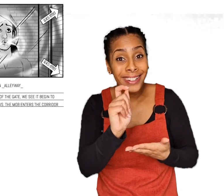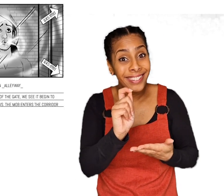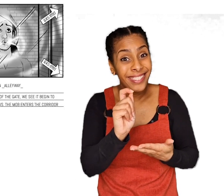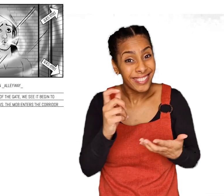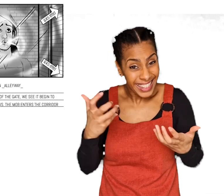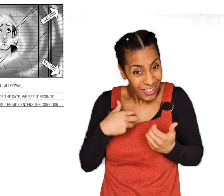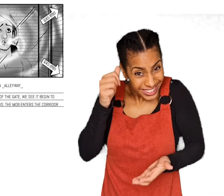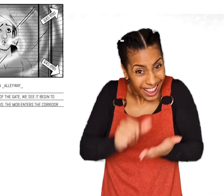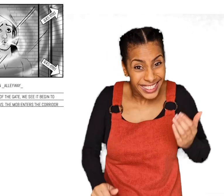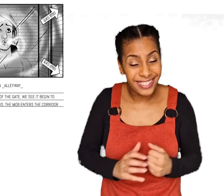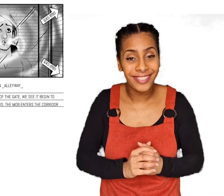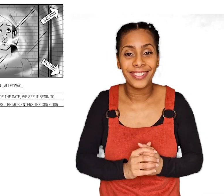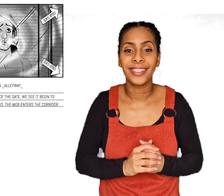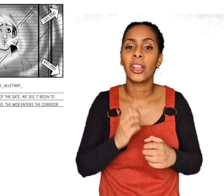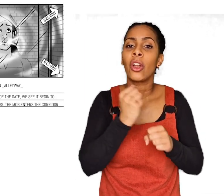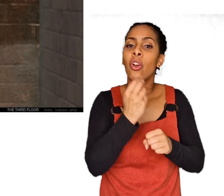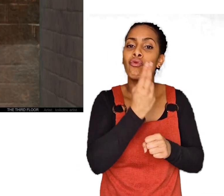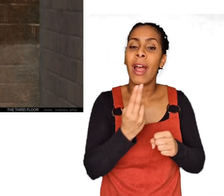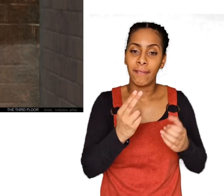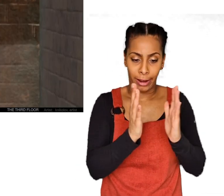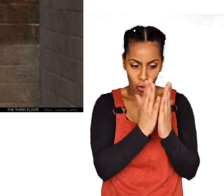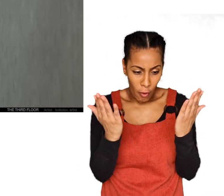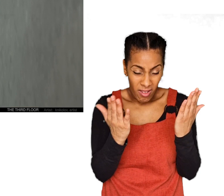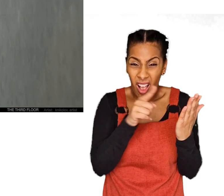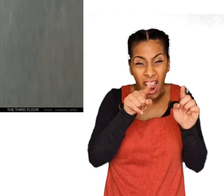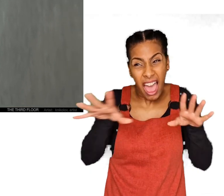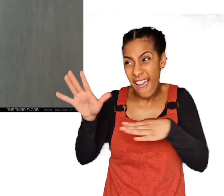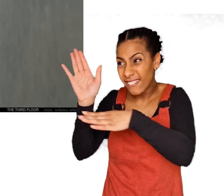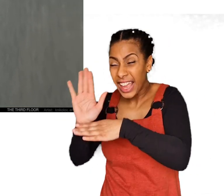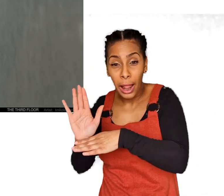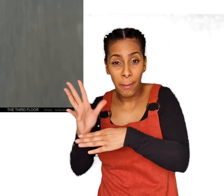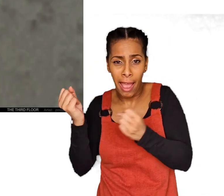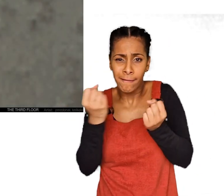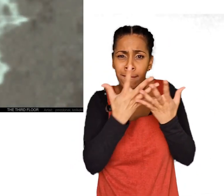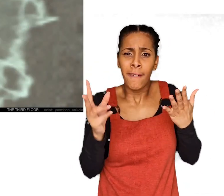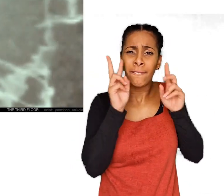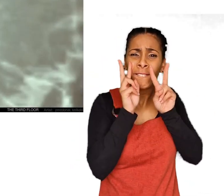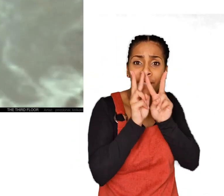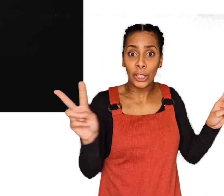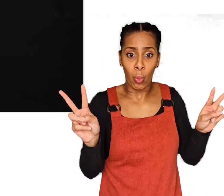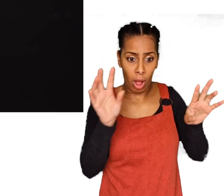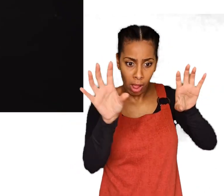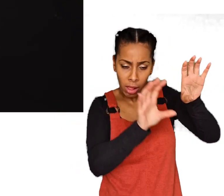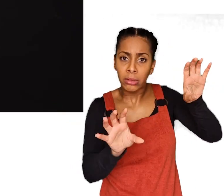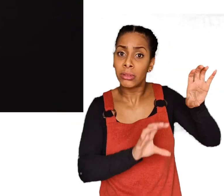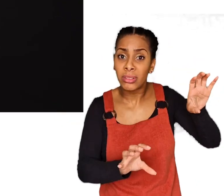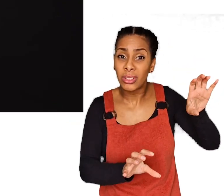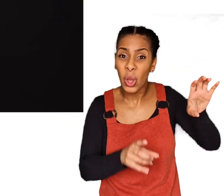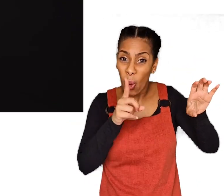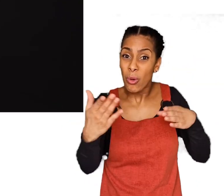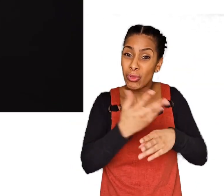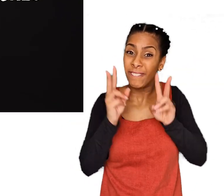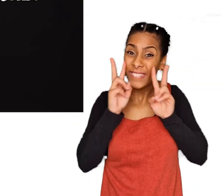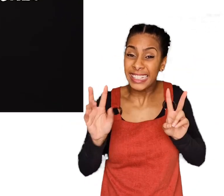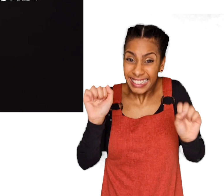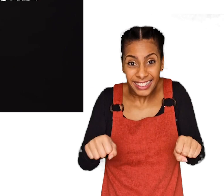started. A graphic novel, just like a film, is made of visuals. So Previs is a good mix of that. It's storytelling